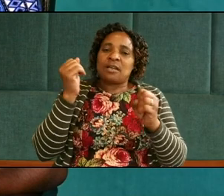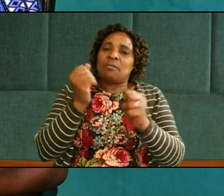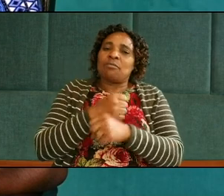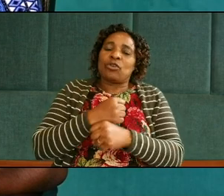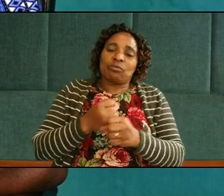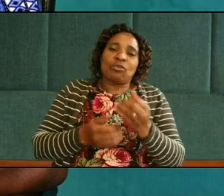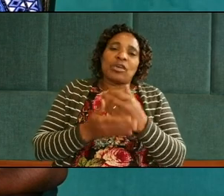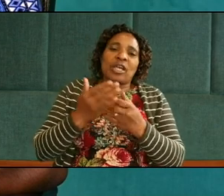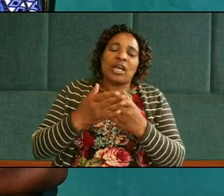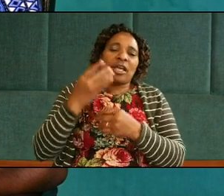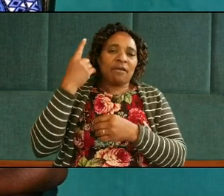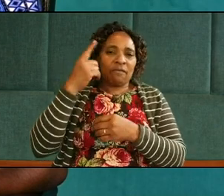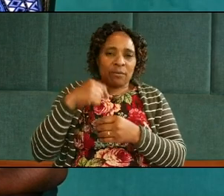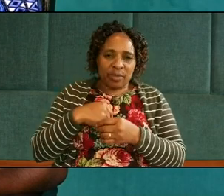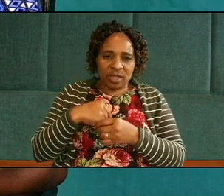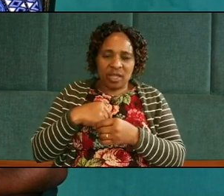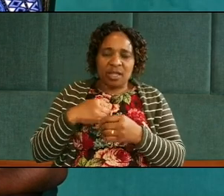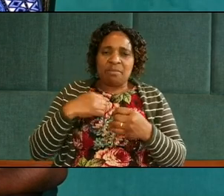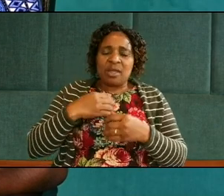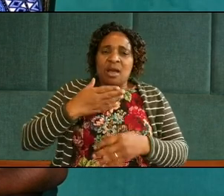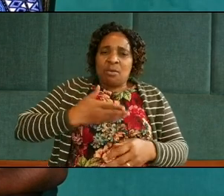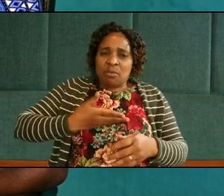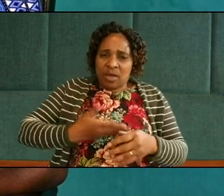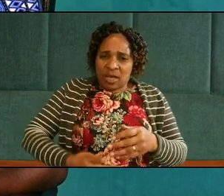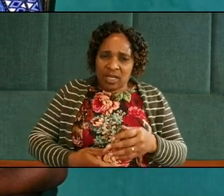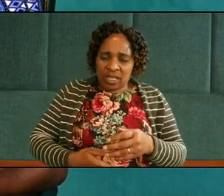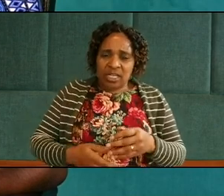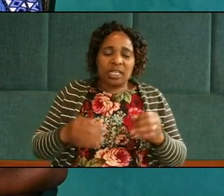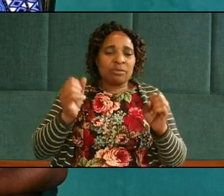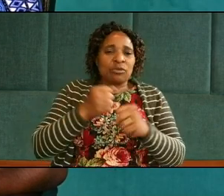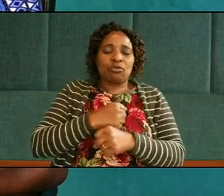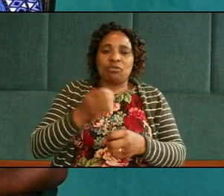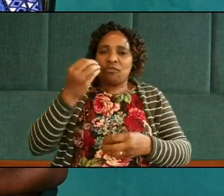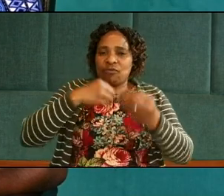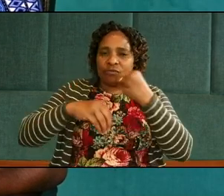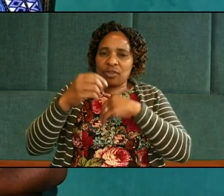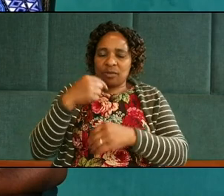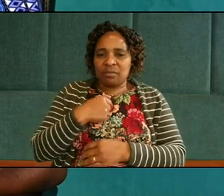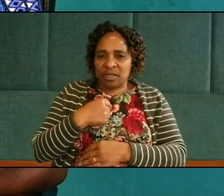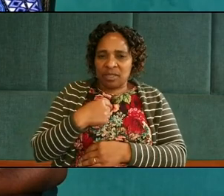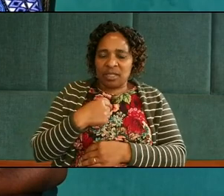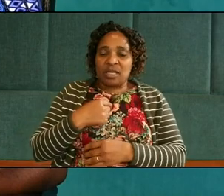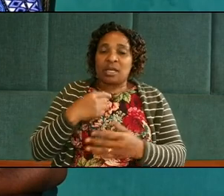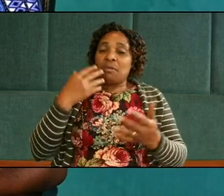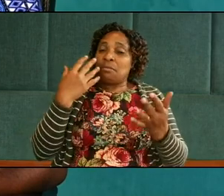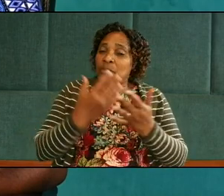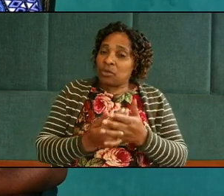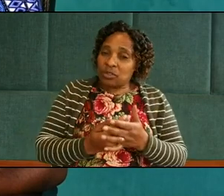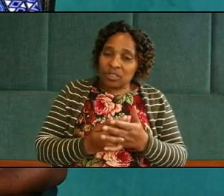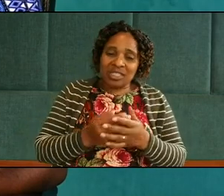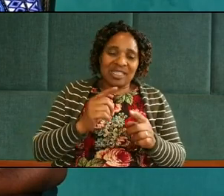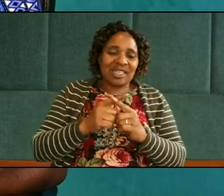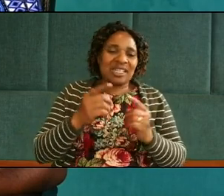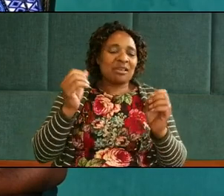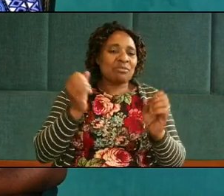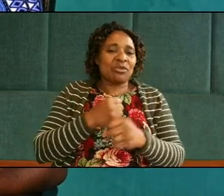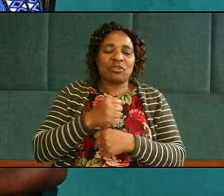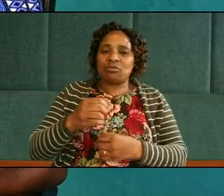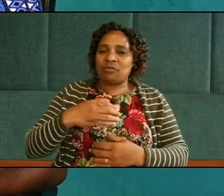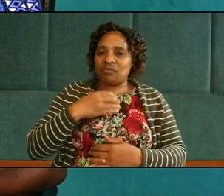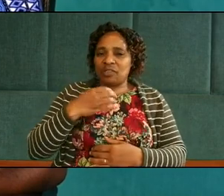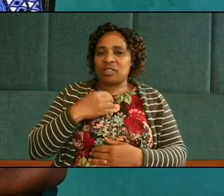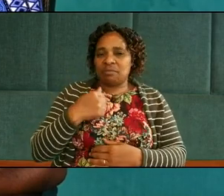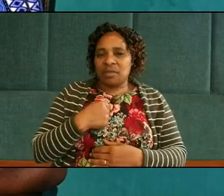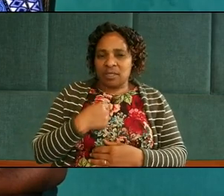care for me. Care for me, yeah. I was hungry and you did not feed me. Me. Mm-hmm. I was in prison and you did not visit me.